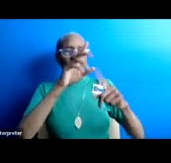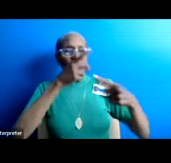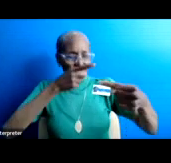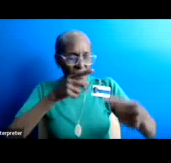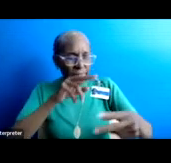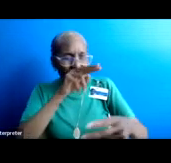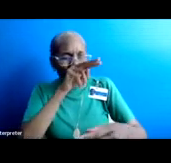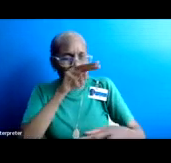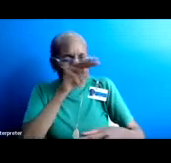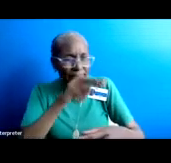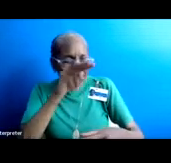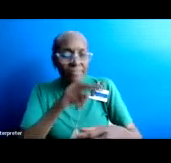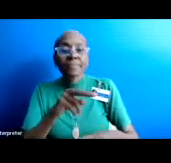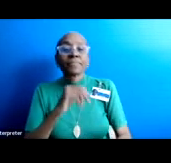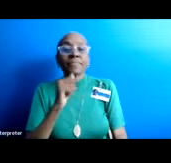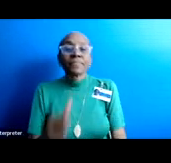content.